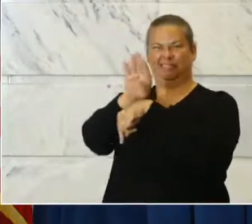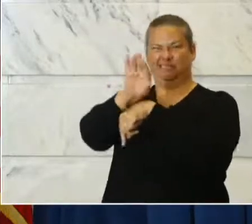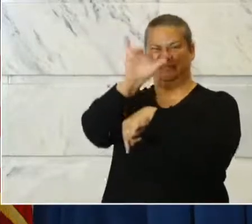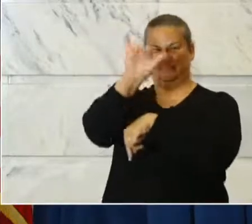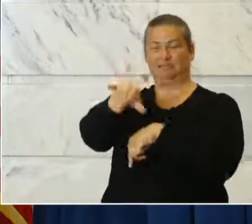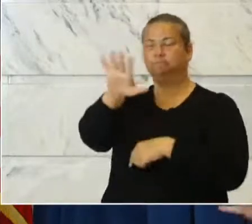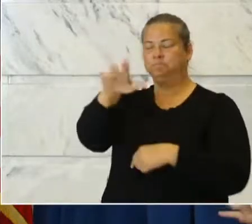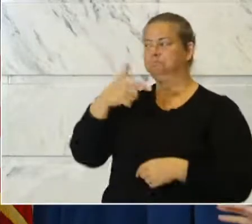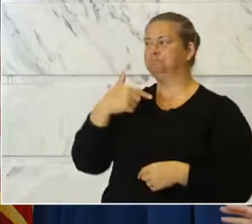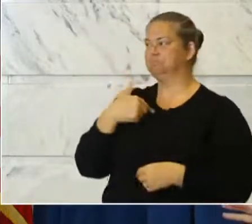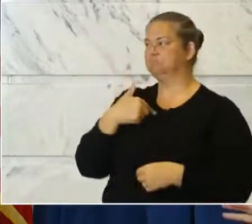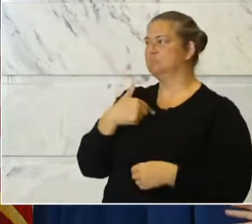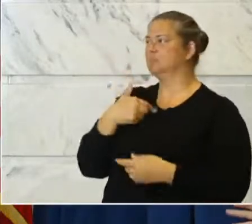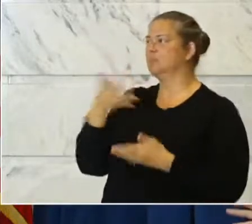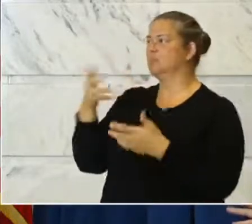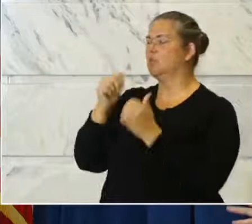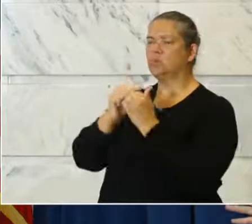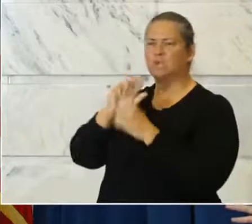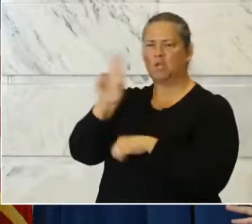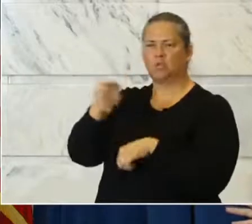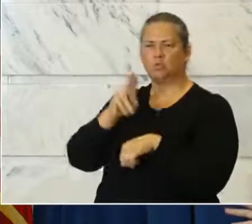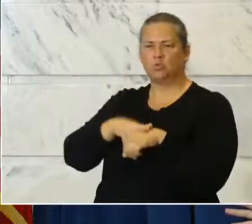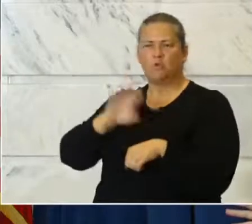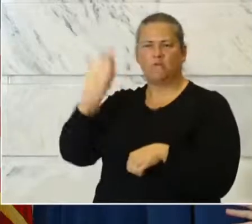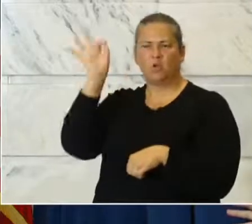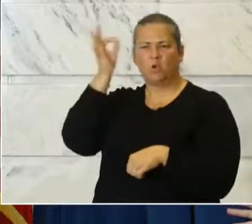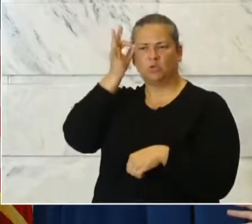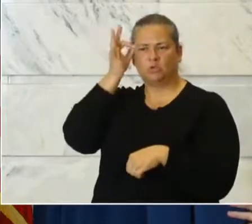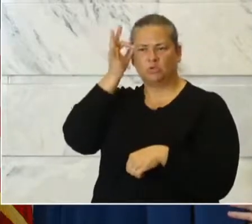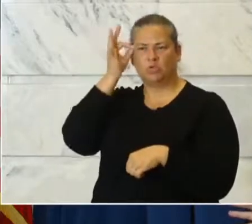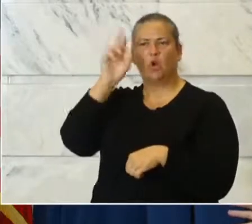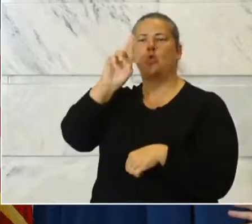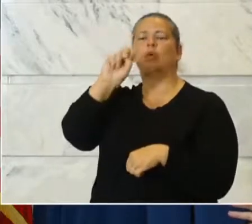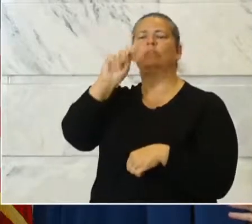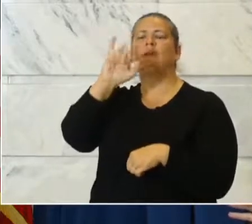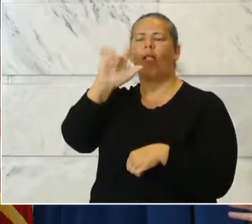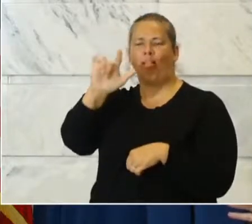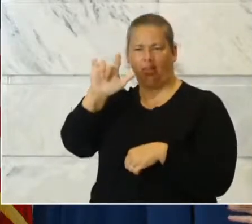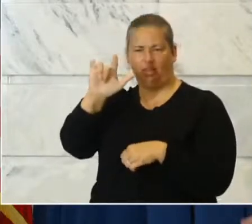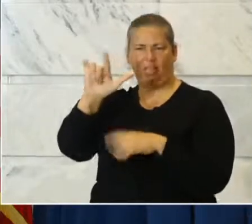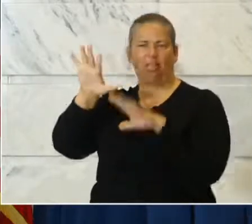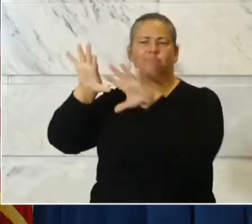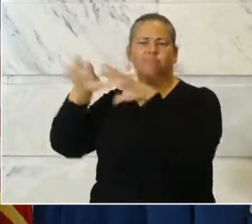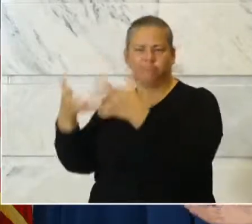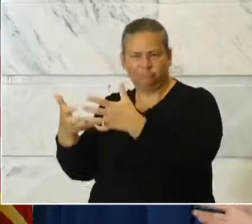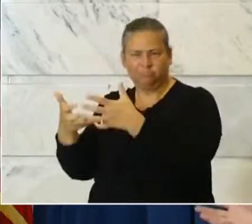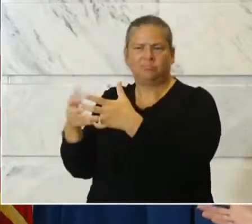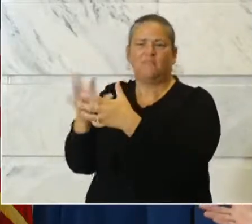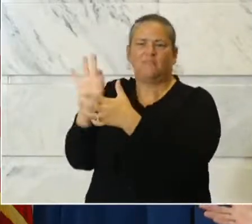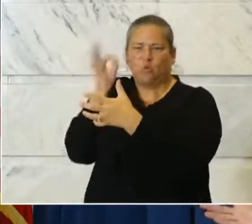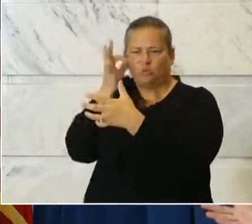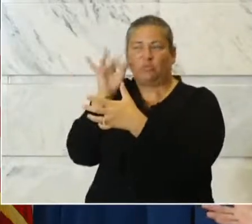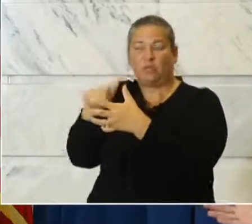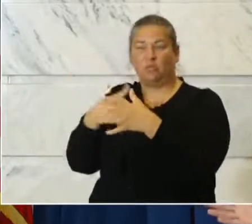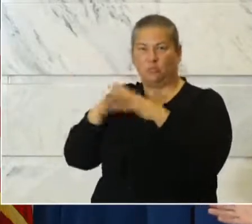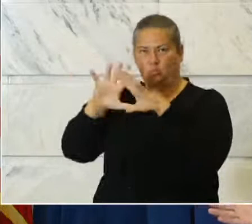Retail Federation wants this. And it makes it simpler when it's just a requirement. You want to go into a